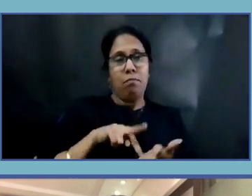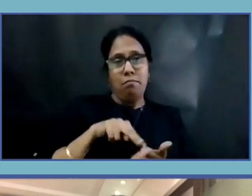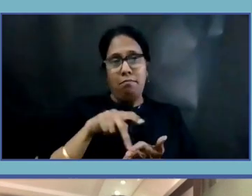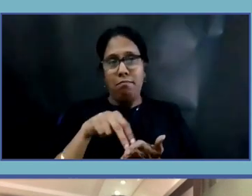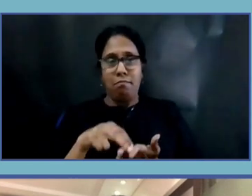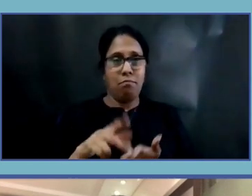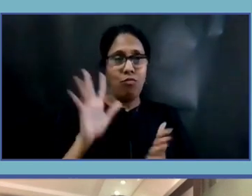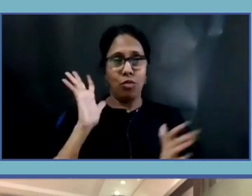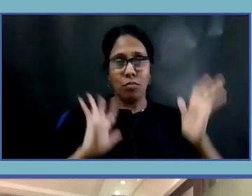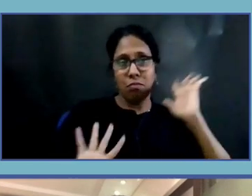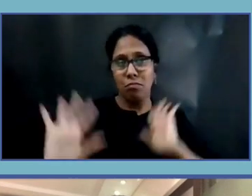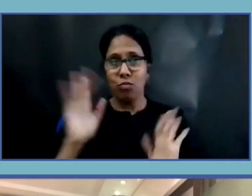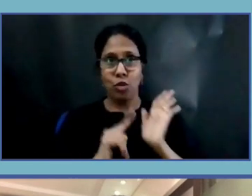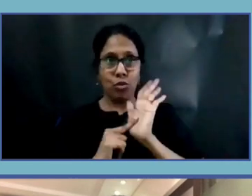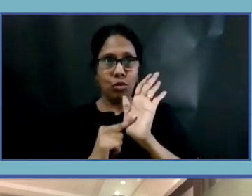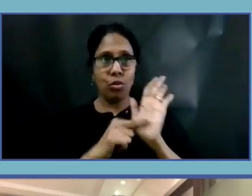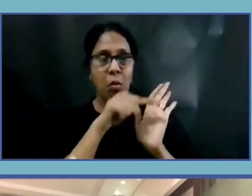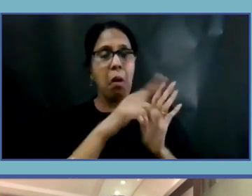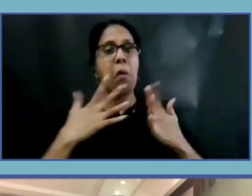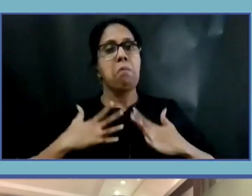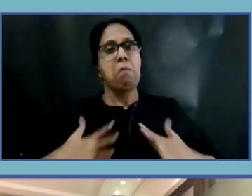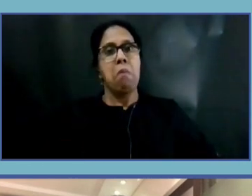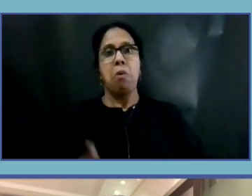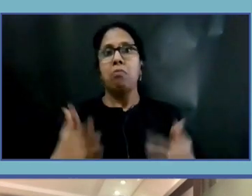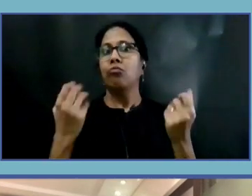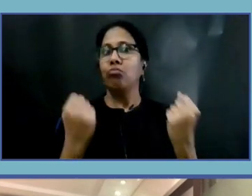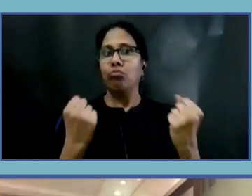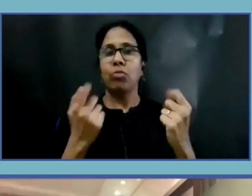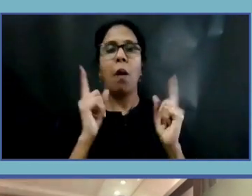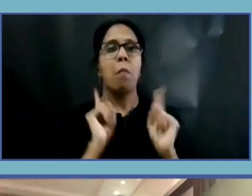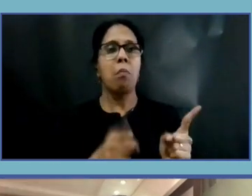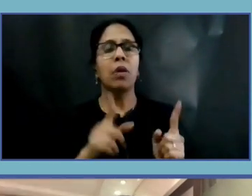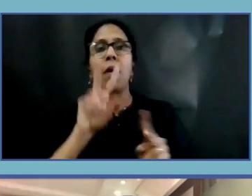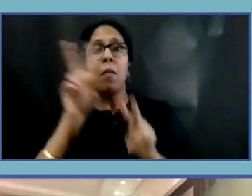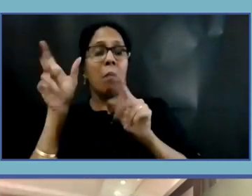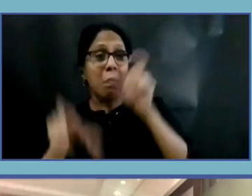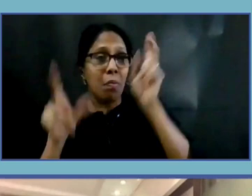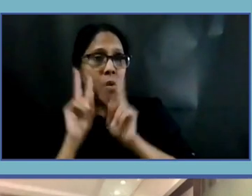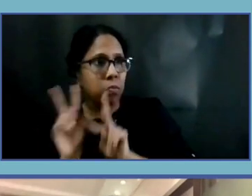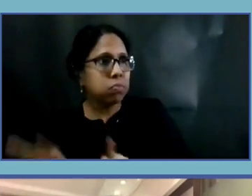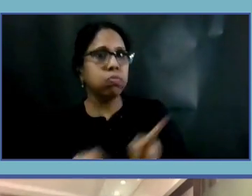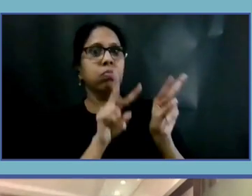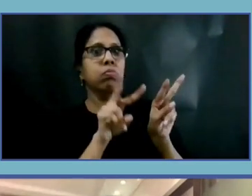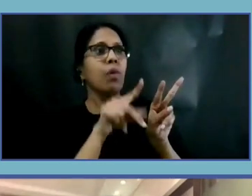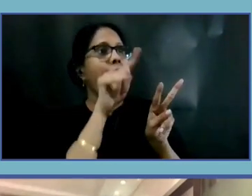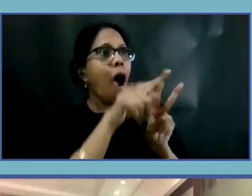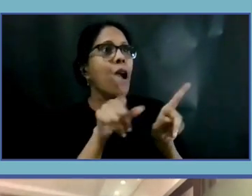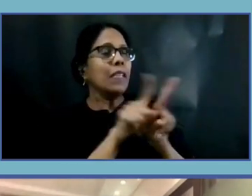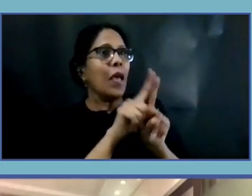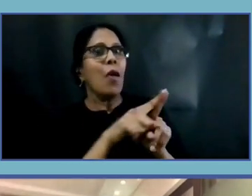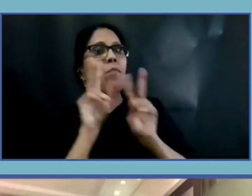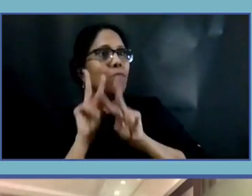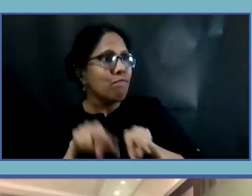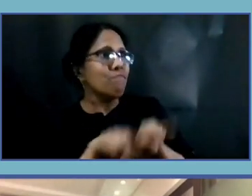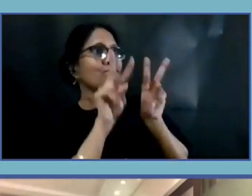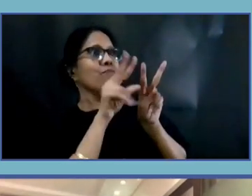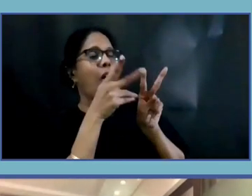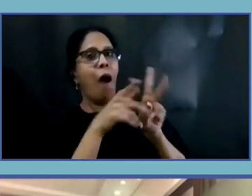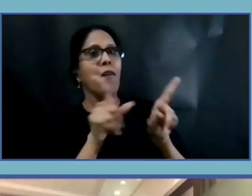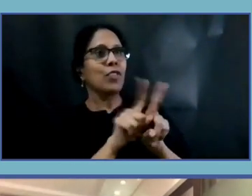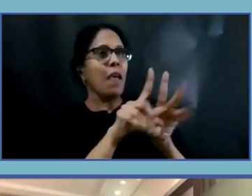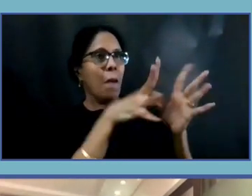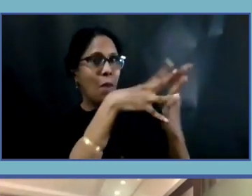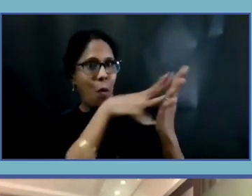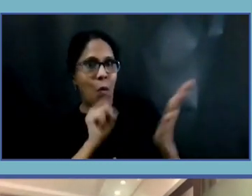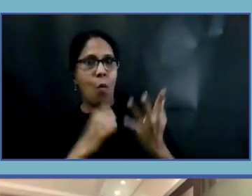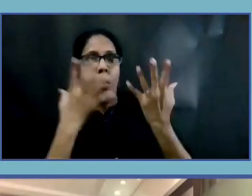to stay healthy, because people, you know, everyone looks up to you that, okay, we want to be like Pranav, you know, we want to be super fit like Pranav. So I